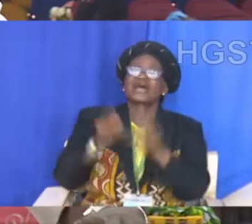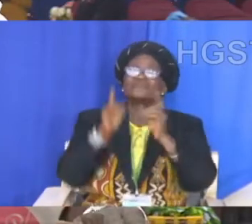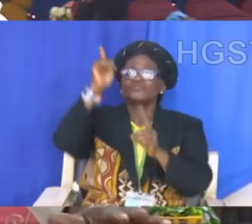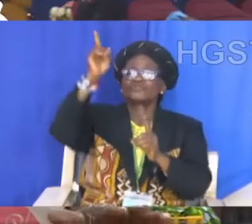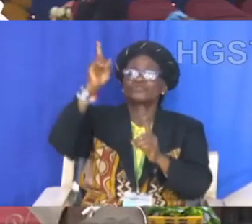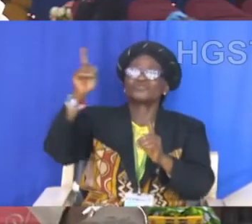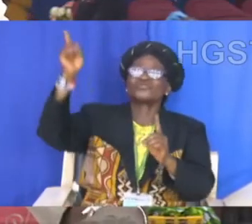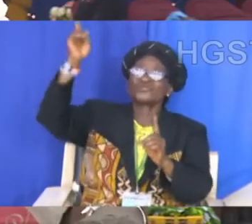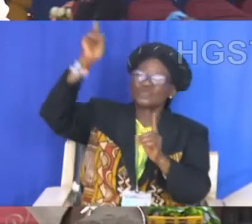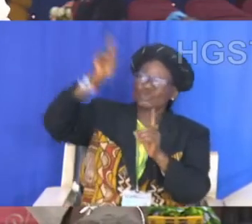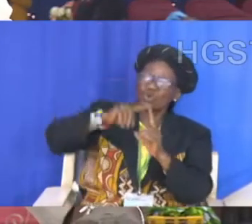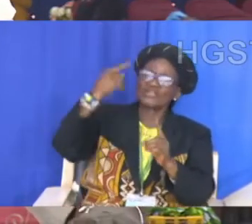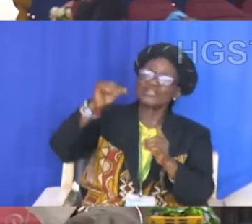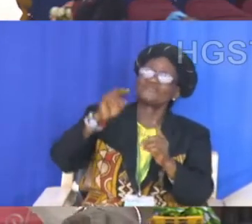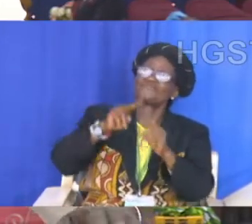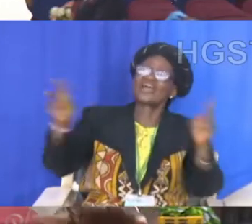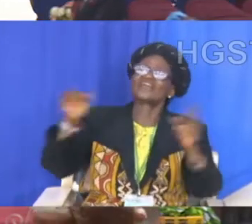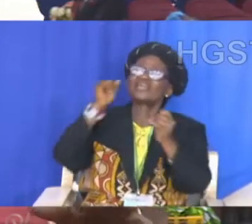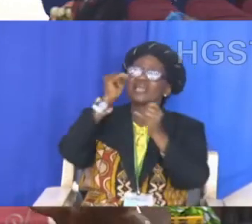mighty name, we have prayed.